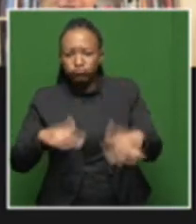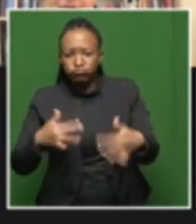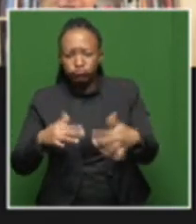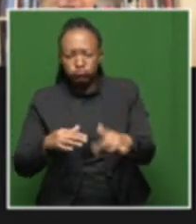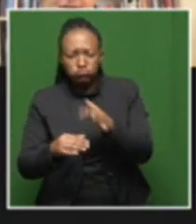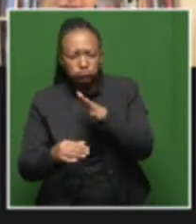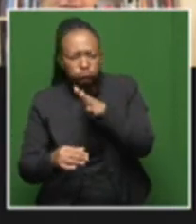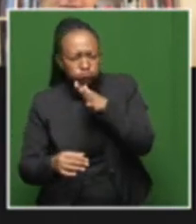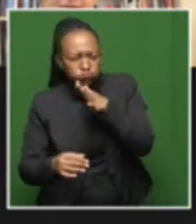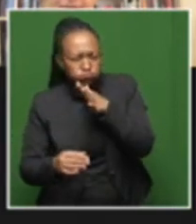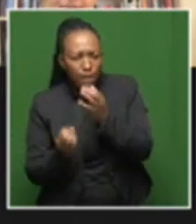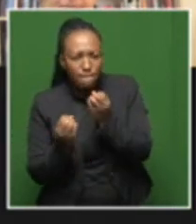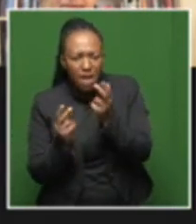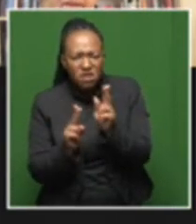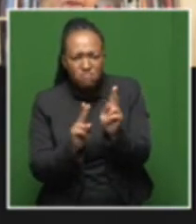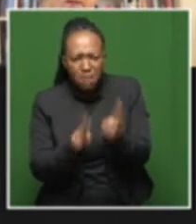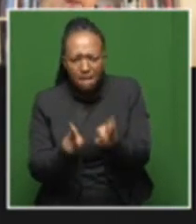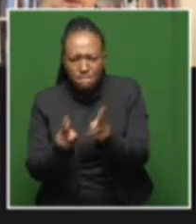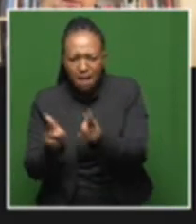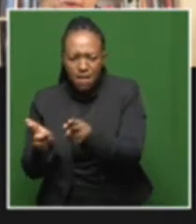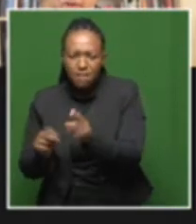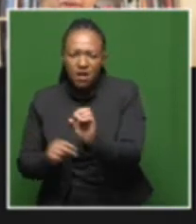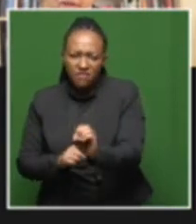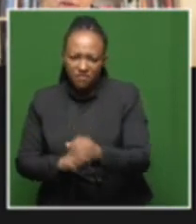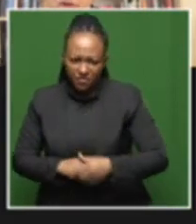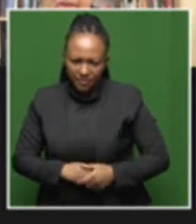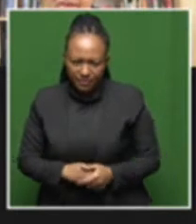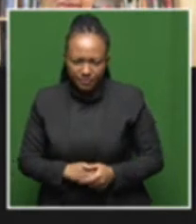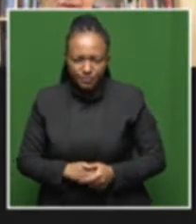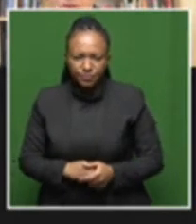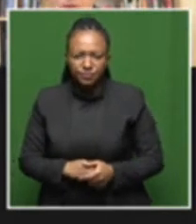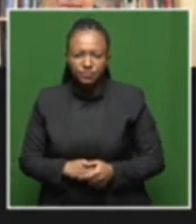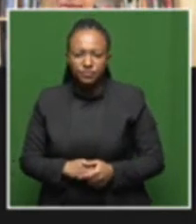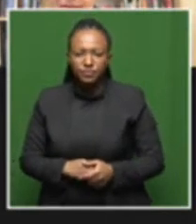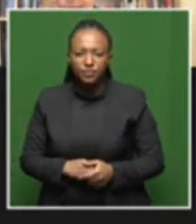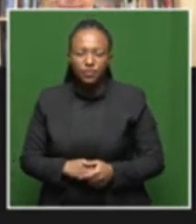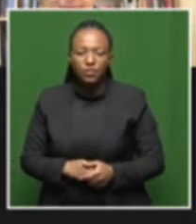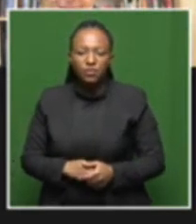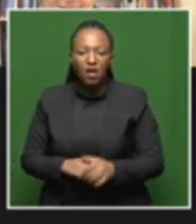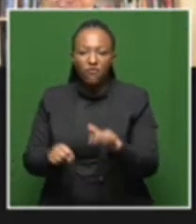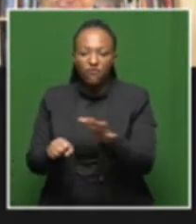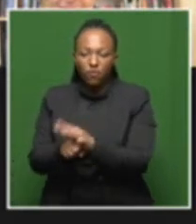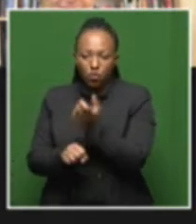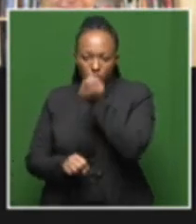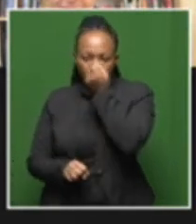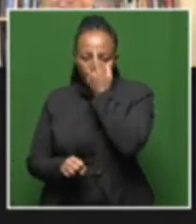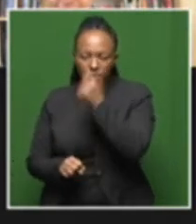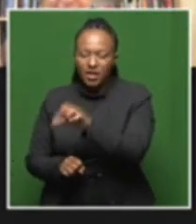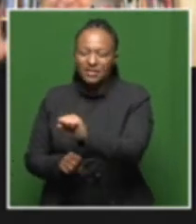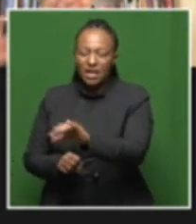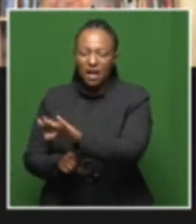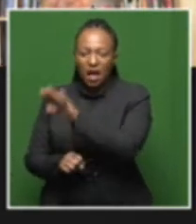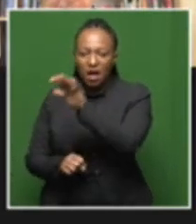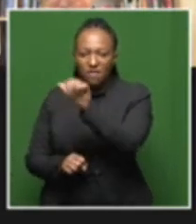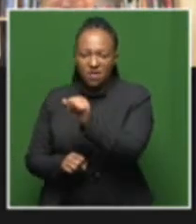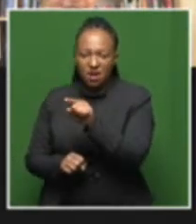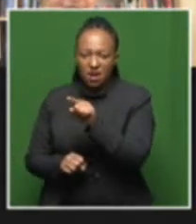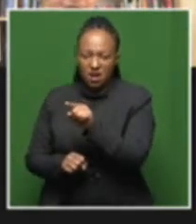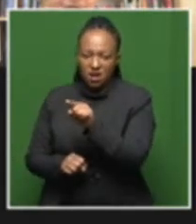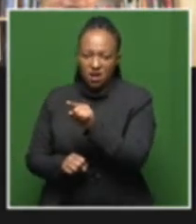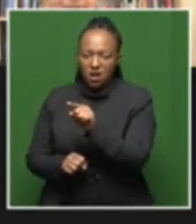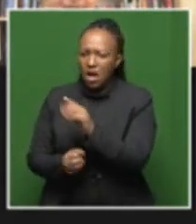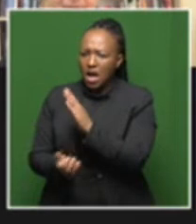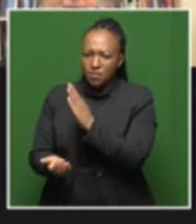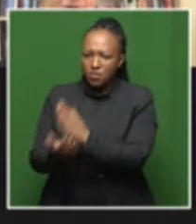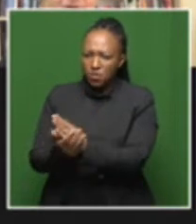of thousands of deaths. So just to understand what is happening in South Africa, and I am aware that